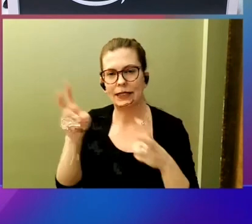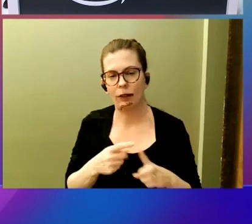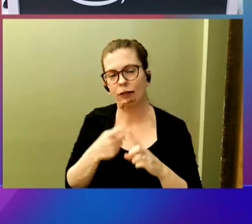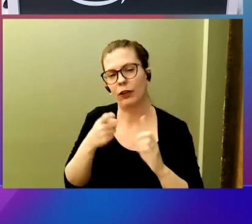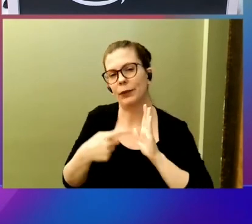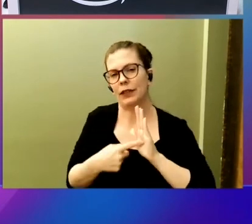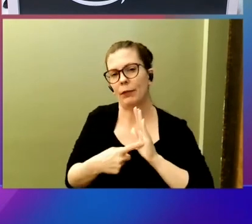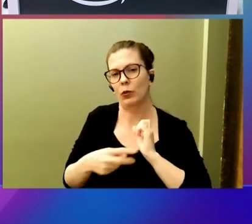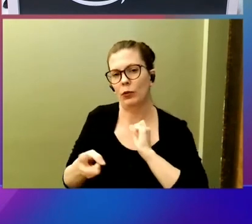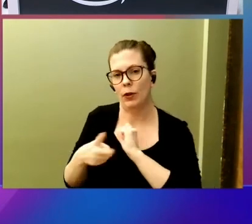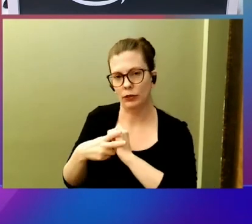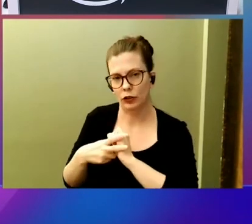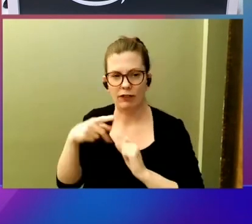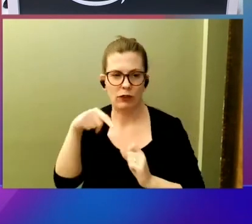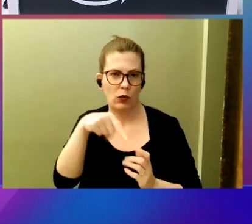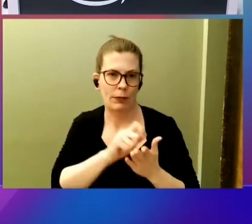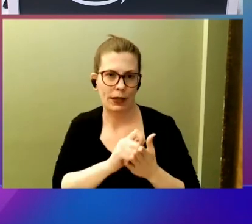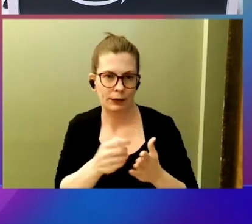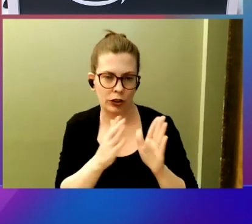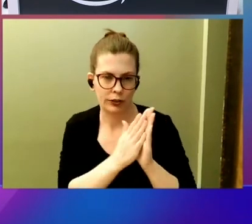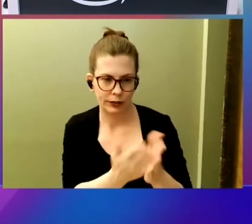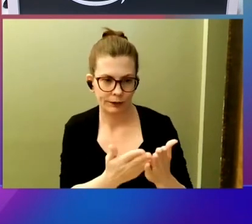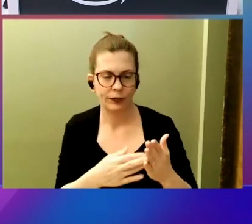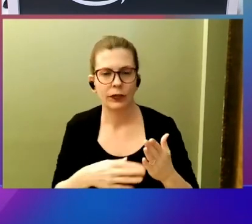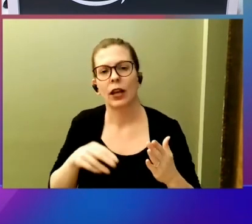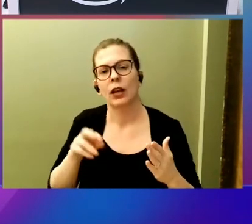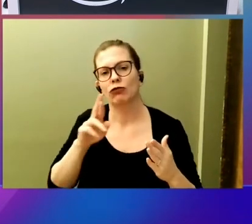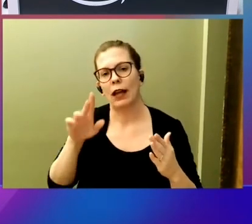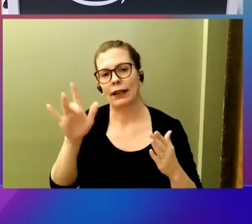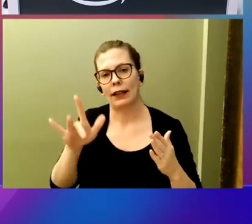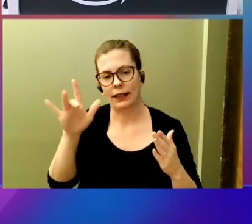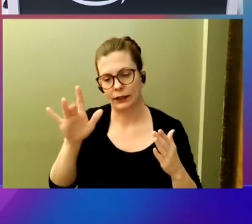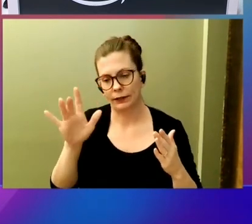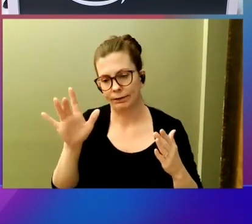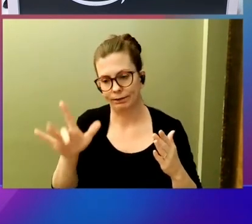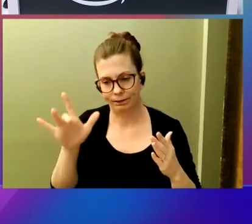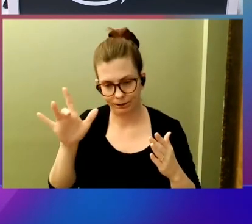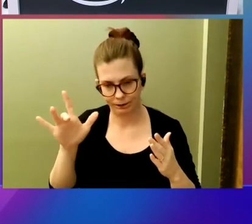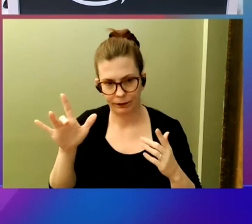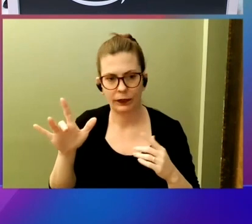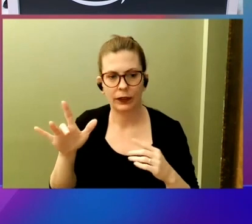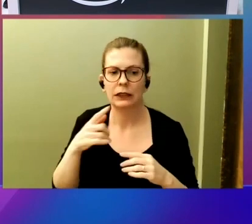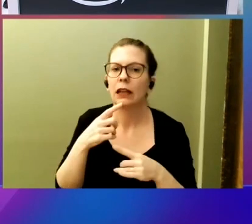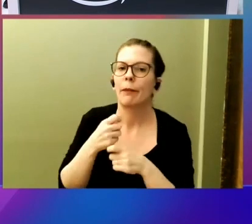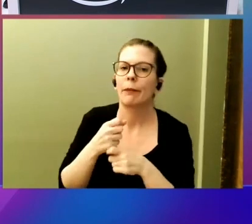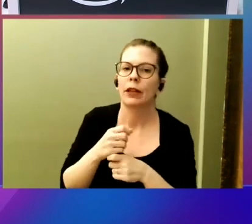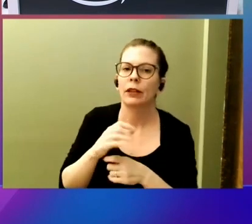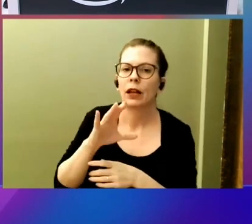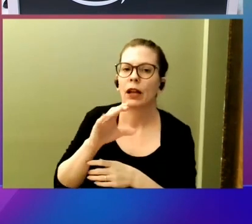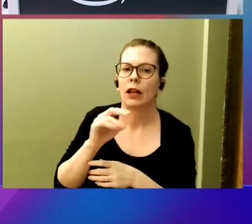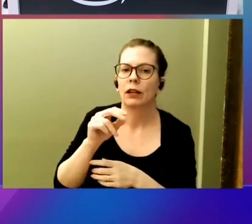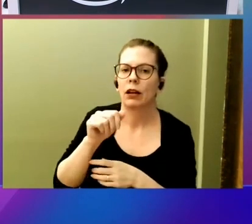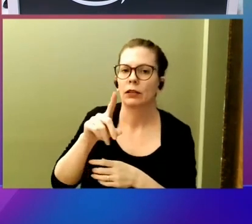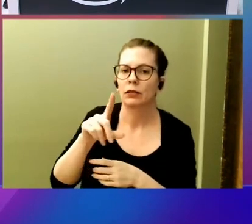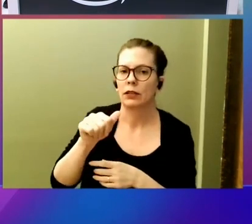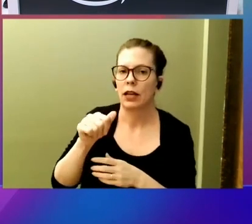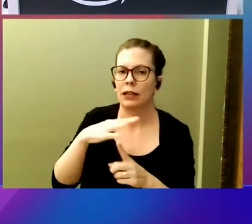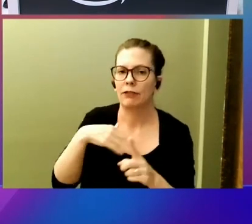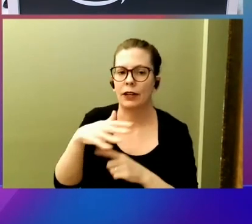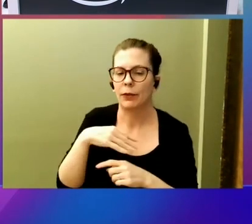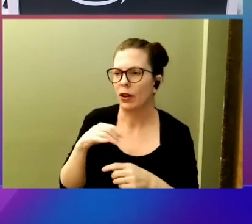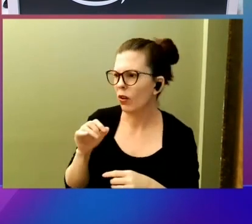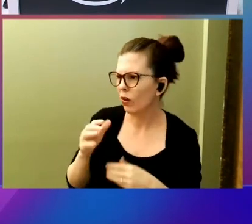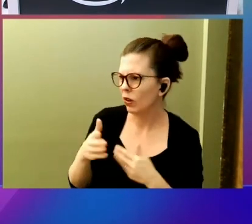this notebook. I'm going to right click and I'm going to say build Conda environment. Oh, So wow, that's build easy. Conda environment.